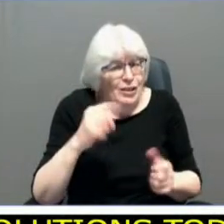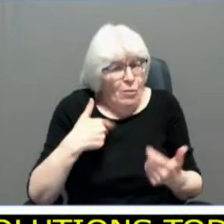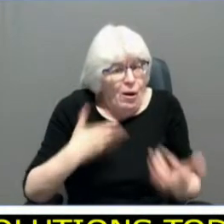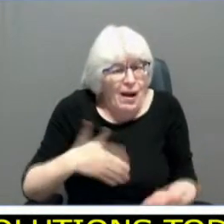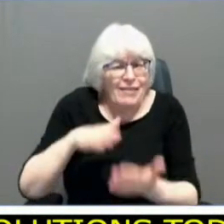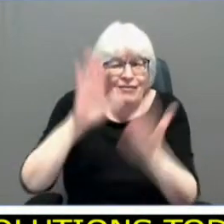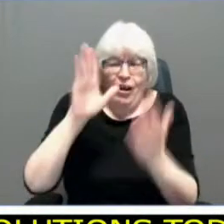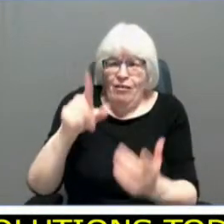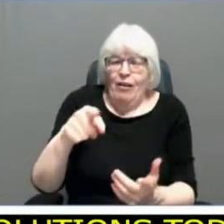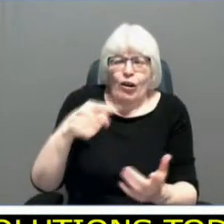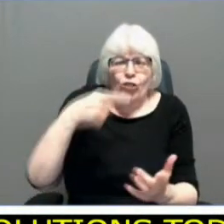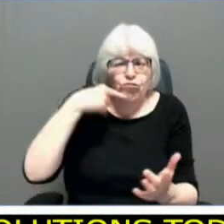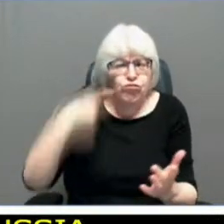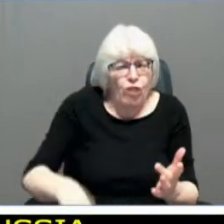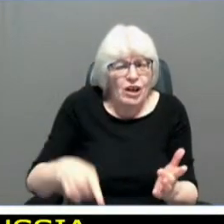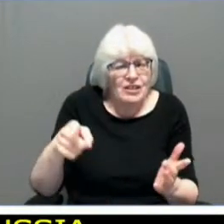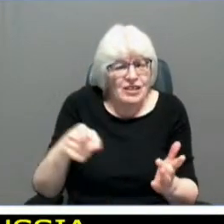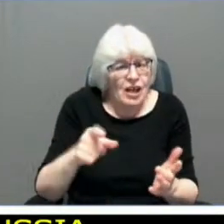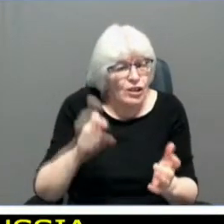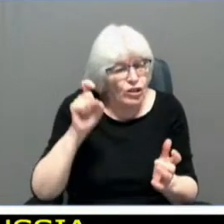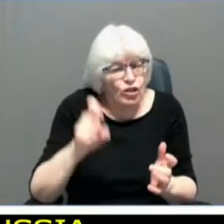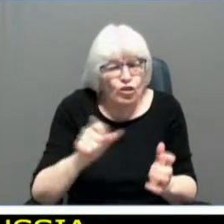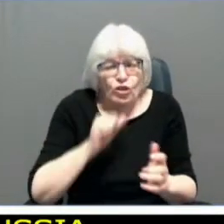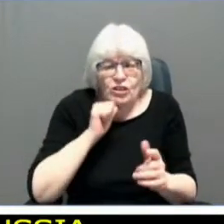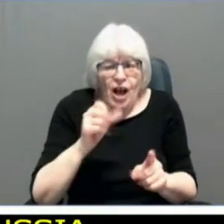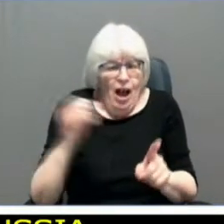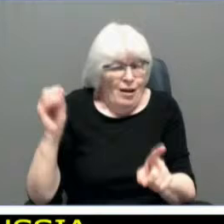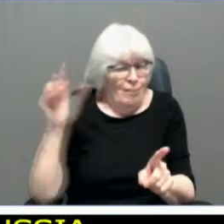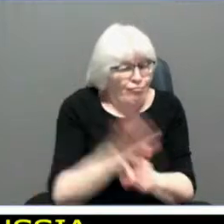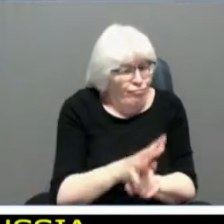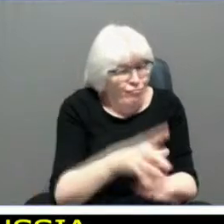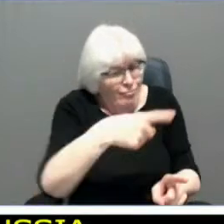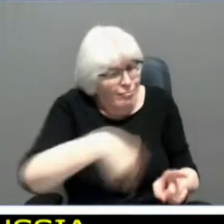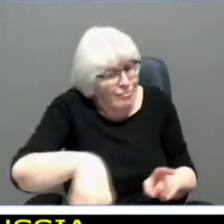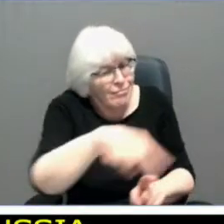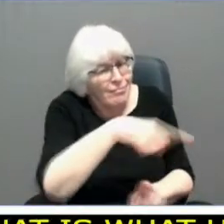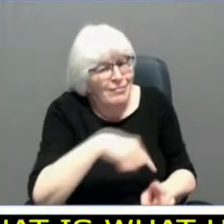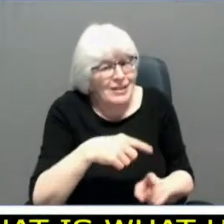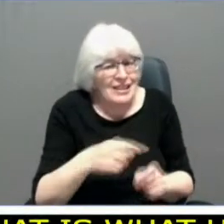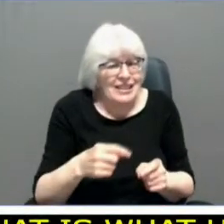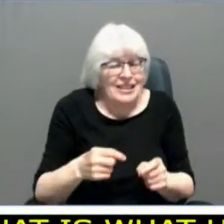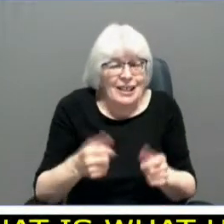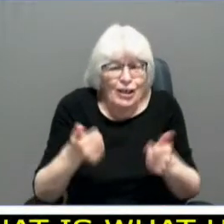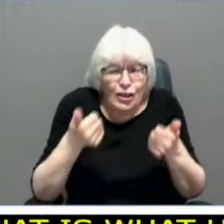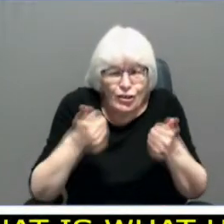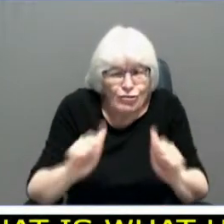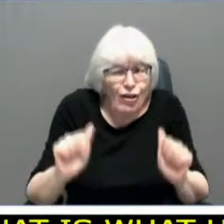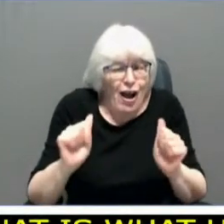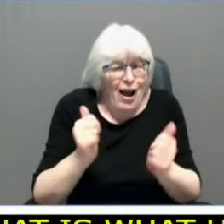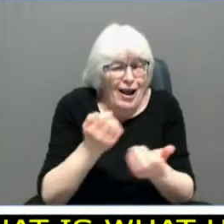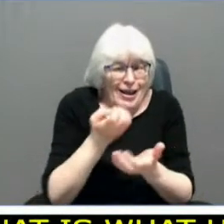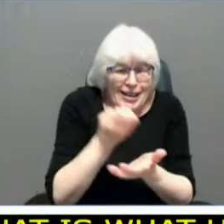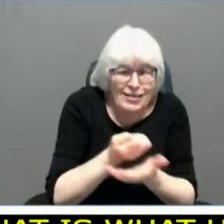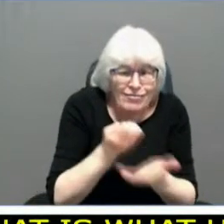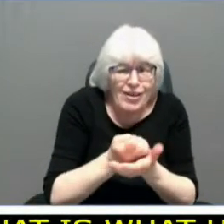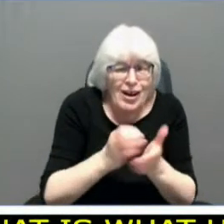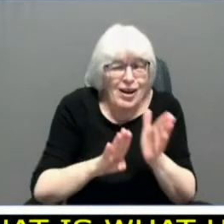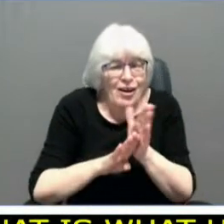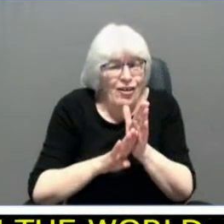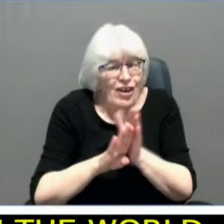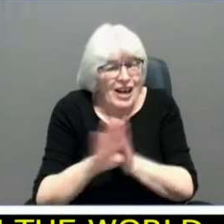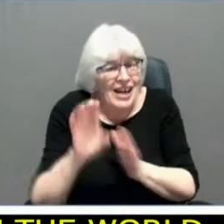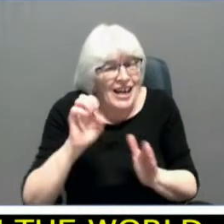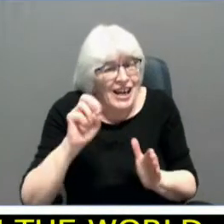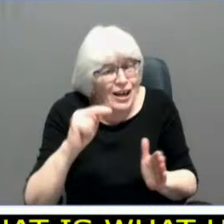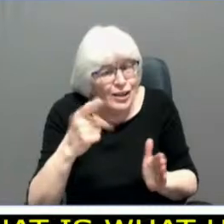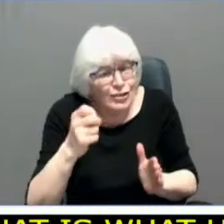now. So we can move along a transition economy and energy supply and mitigate the exposure. I've said recently,